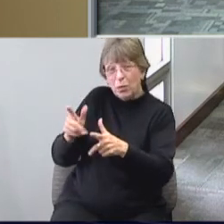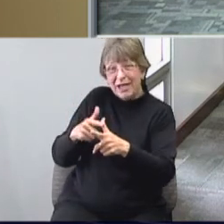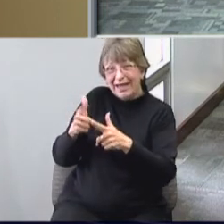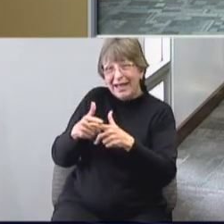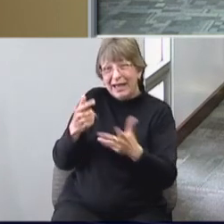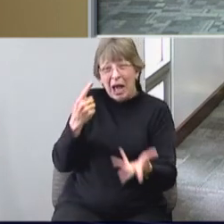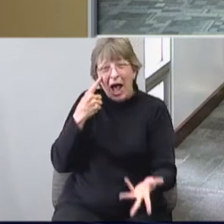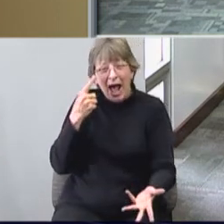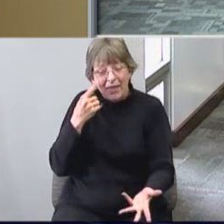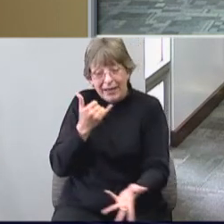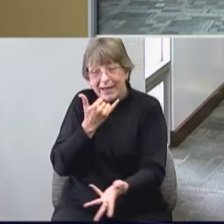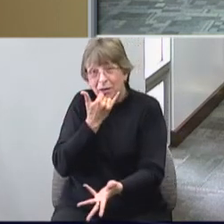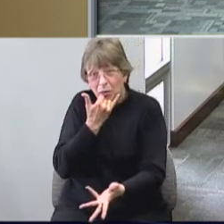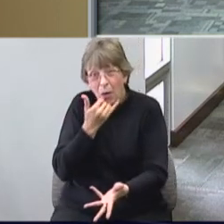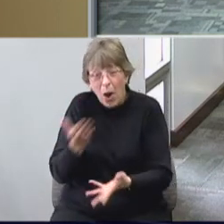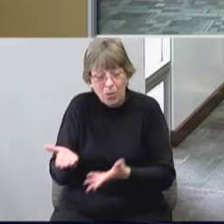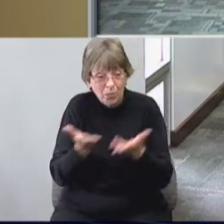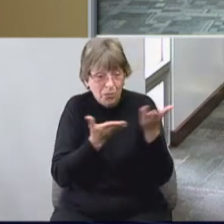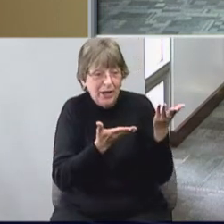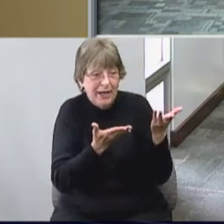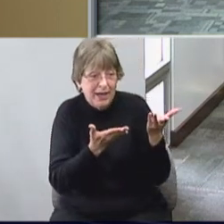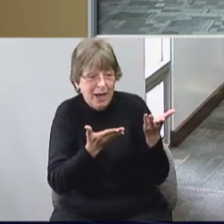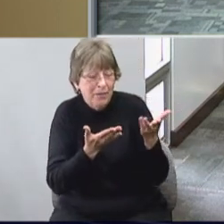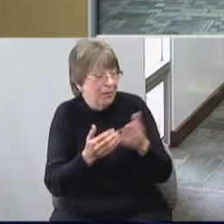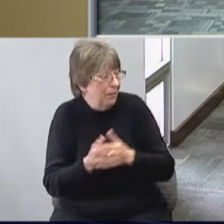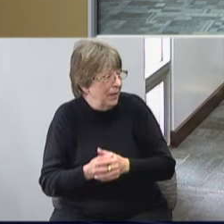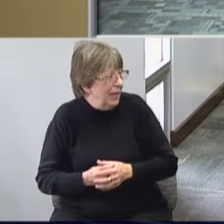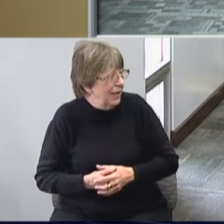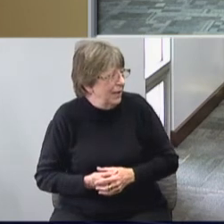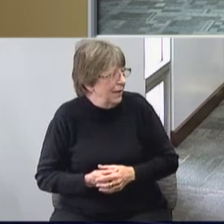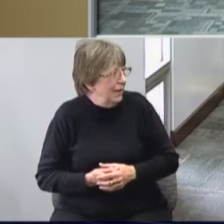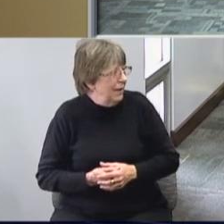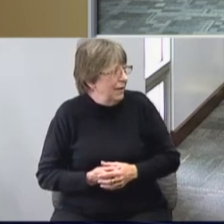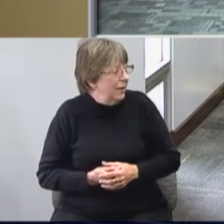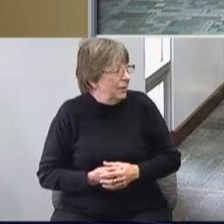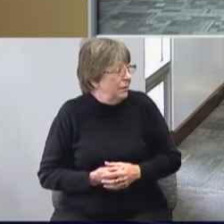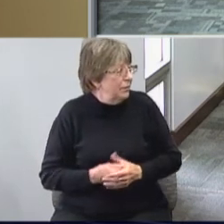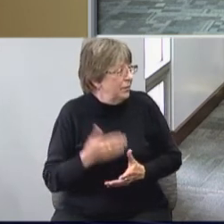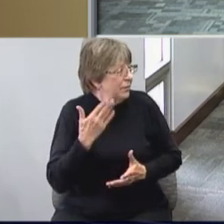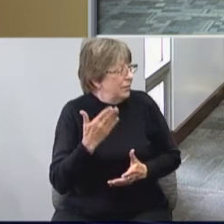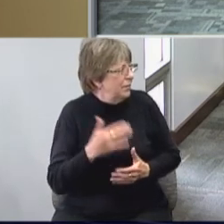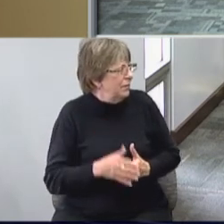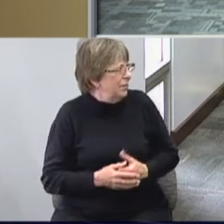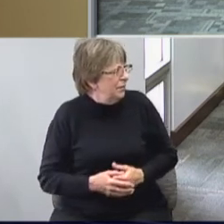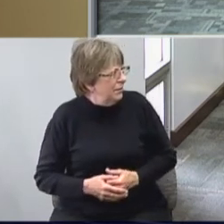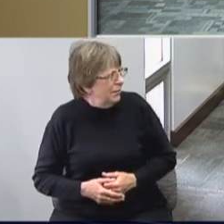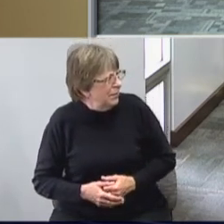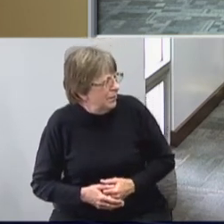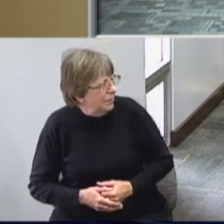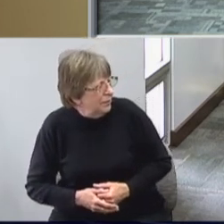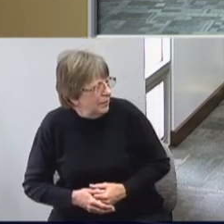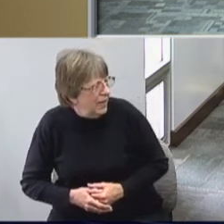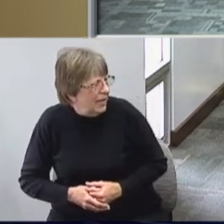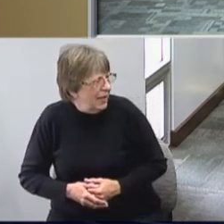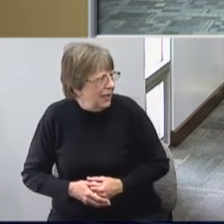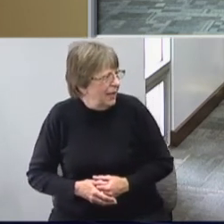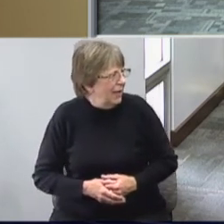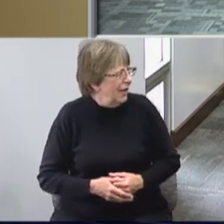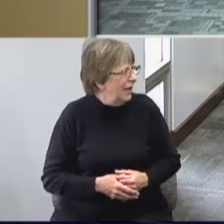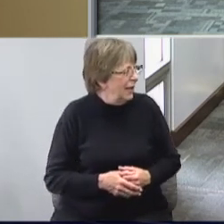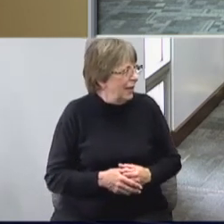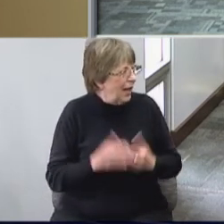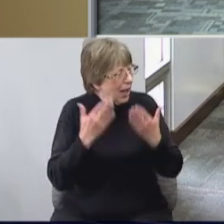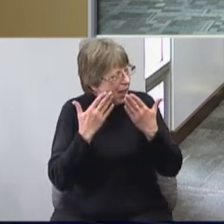of bringing this project up to improved standards. So if you would, thank you, sir. Well, thank you so much, respected